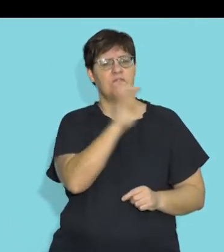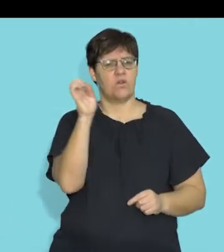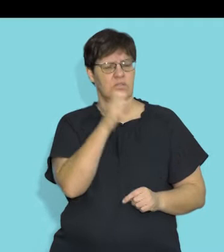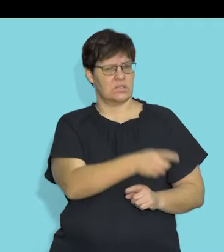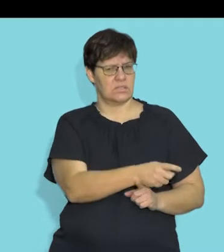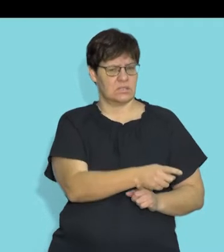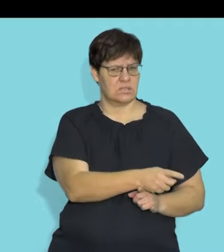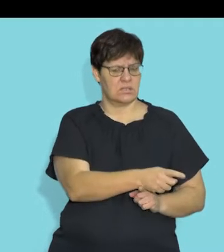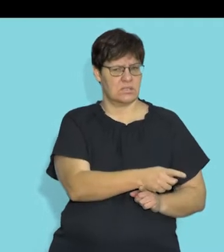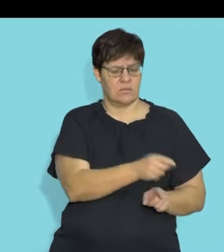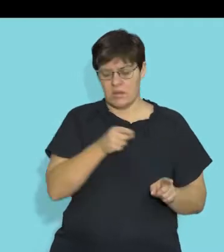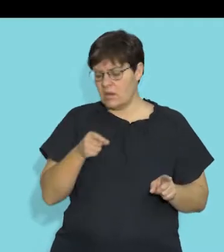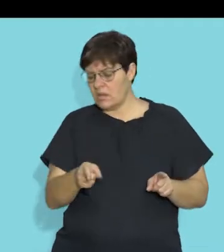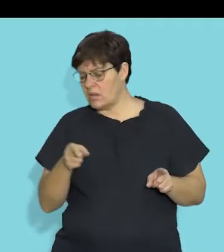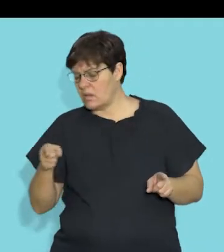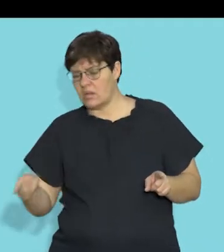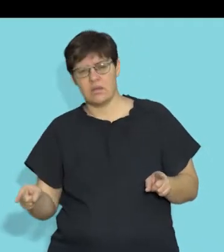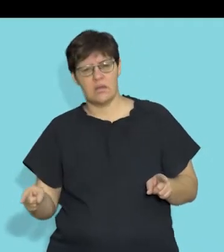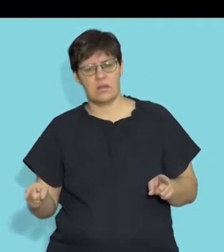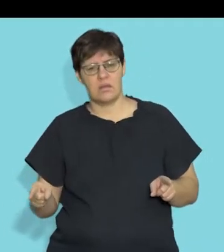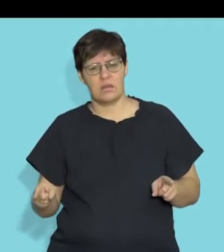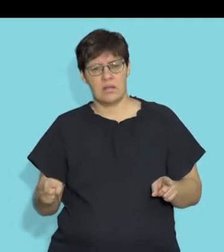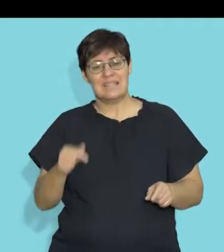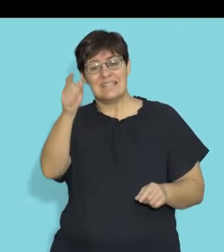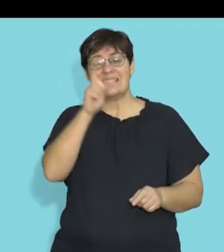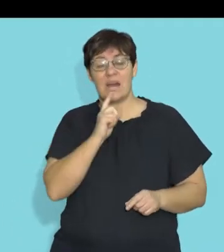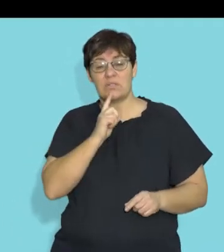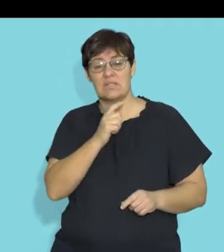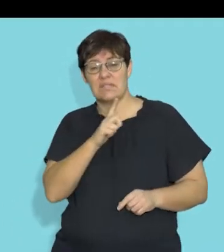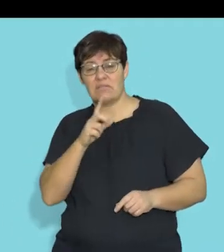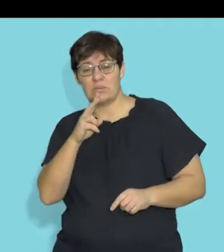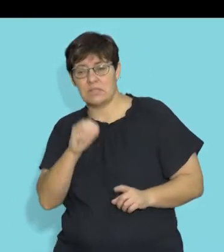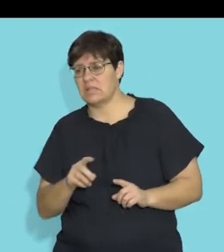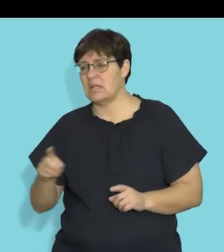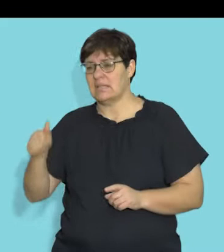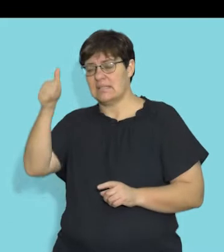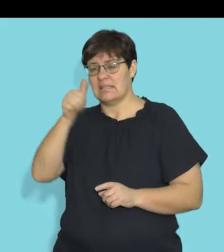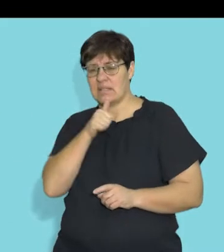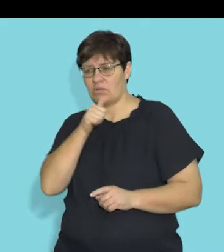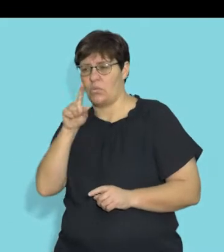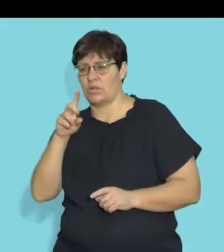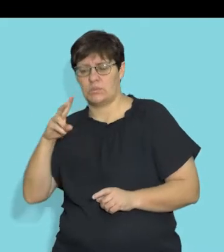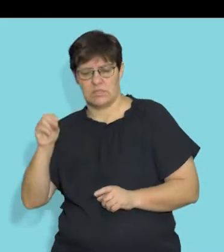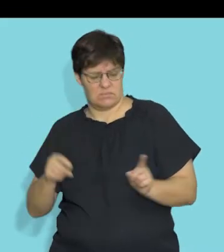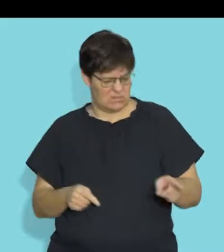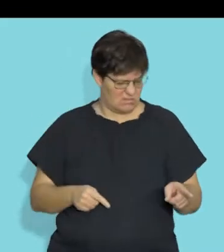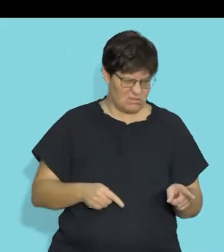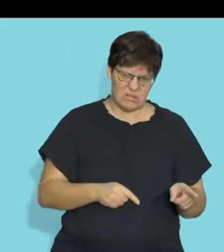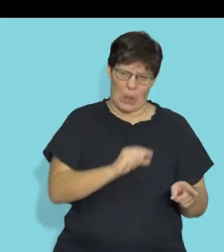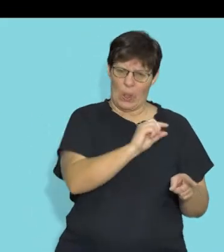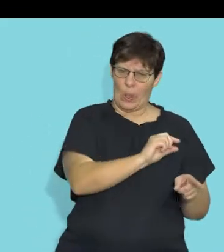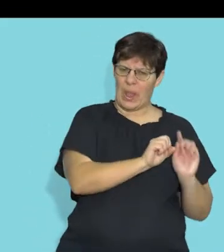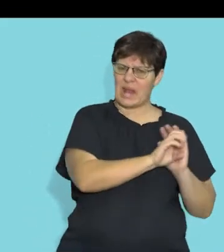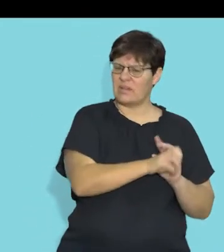advertising, whereas the other branches are spending 6,720 and 6,120. So clearly you can